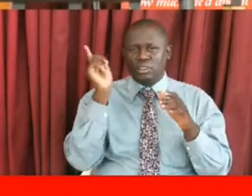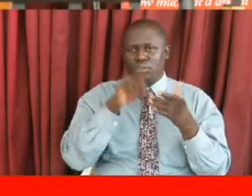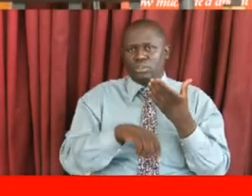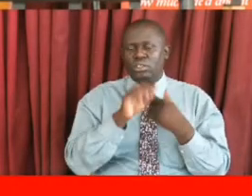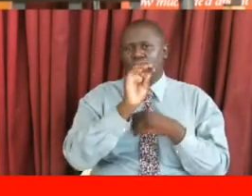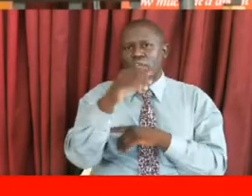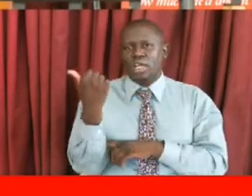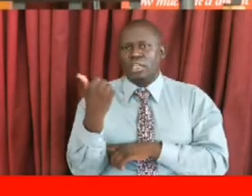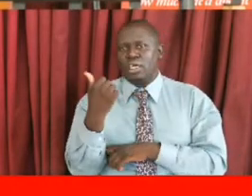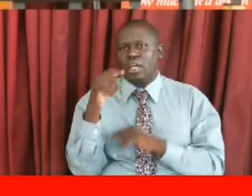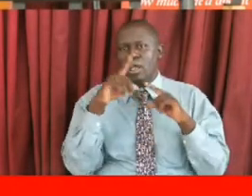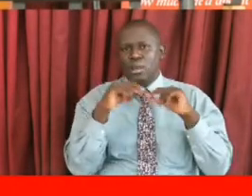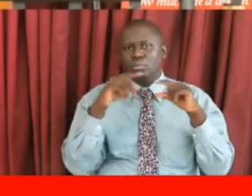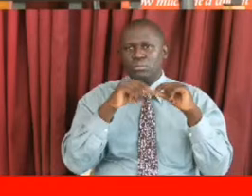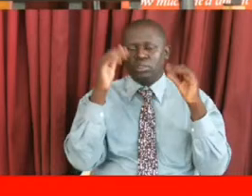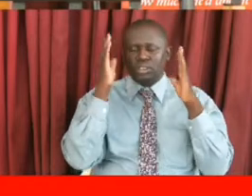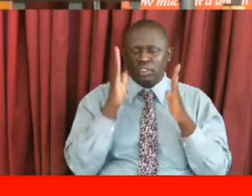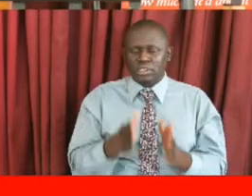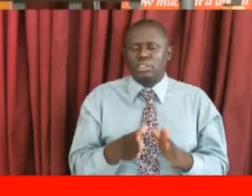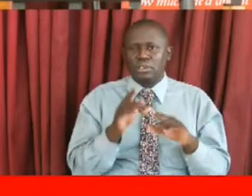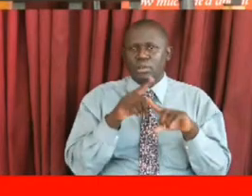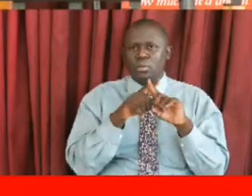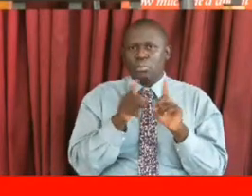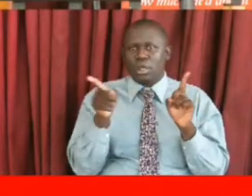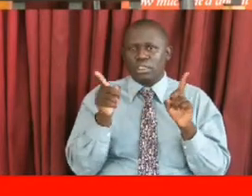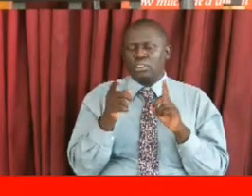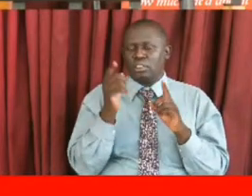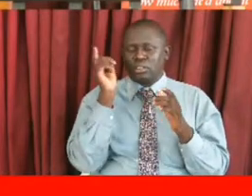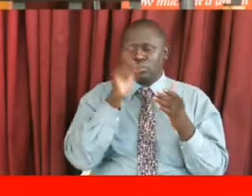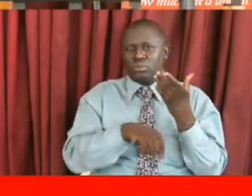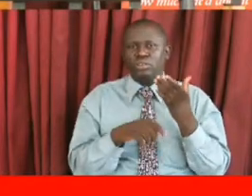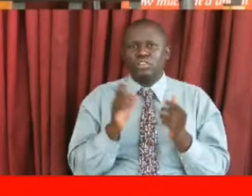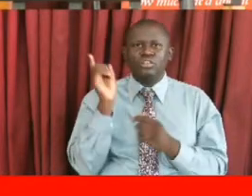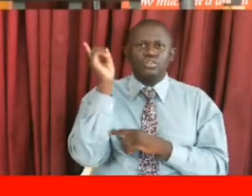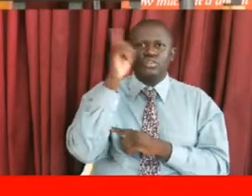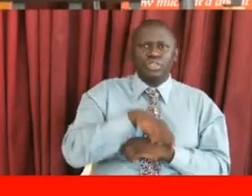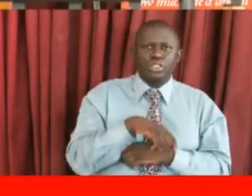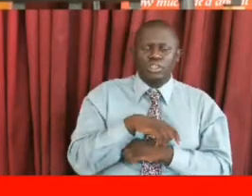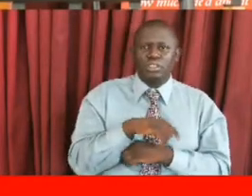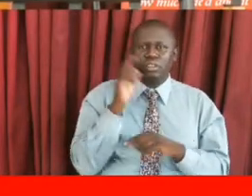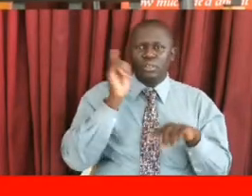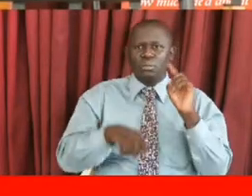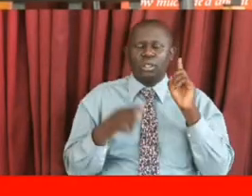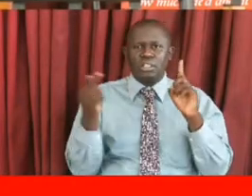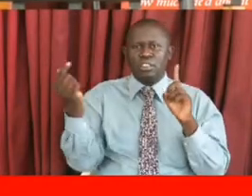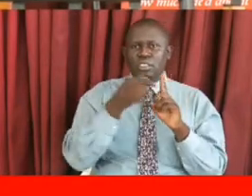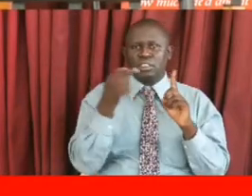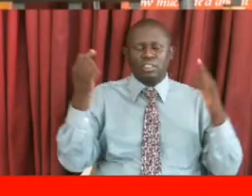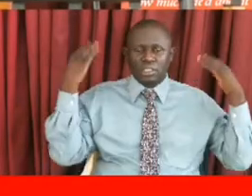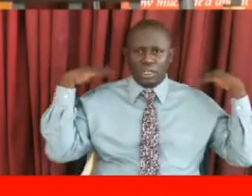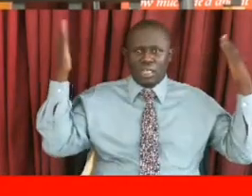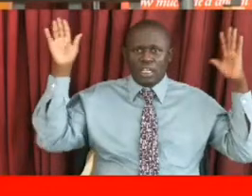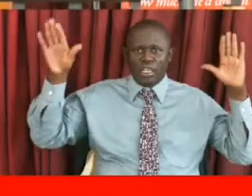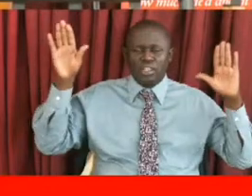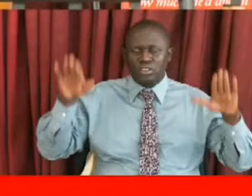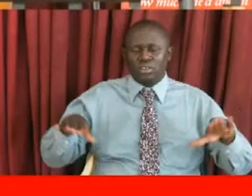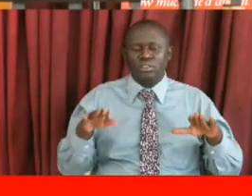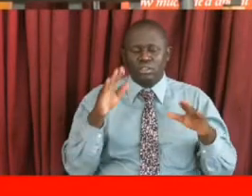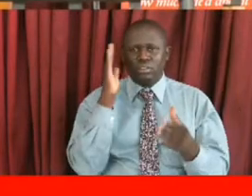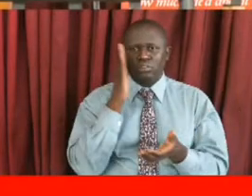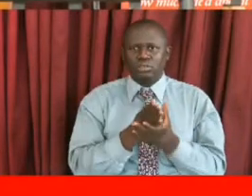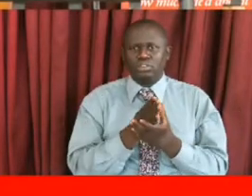church that is finished but this Angel brings the next